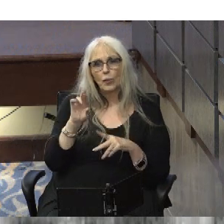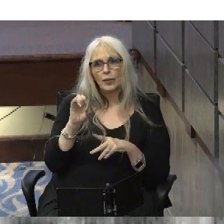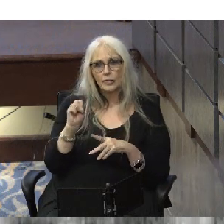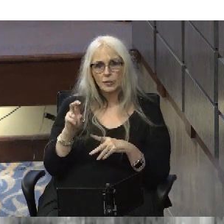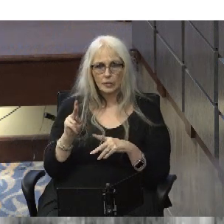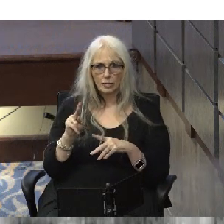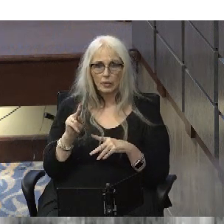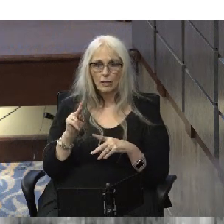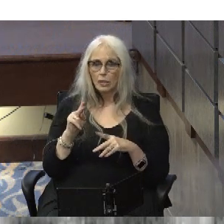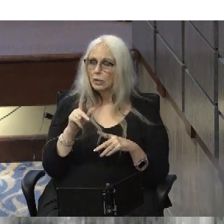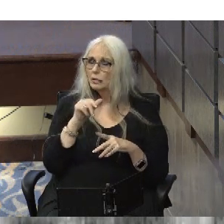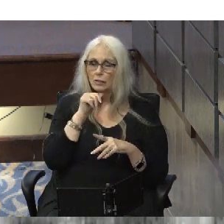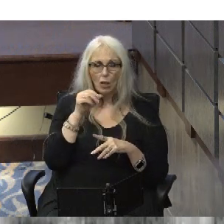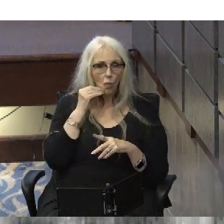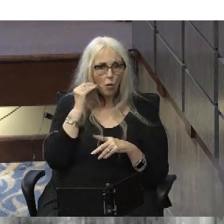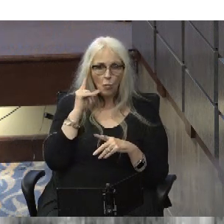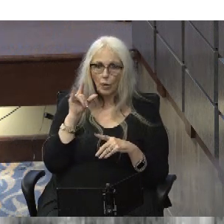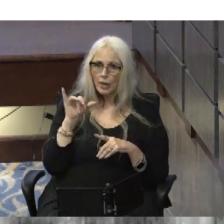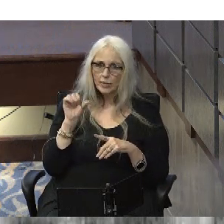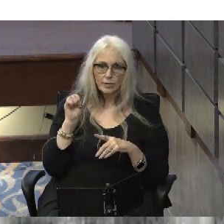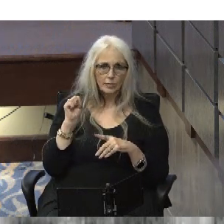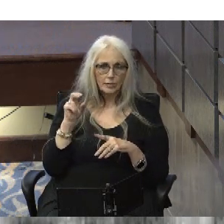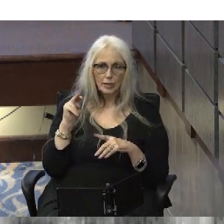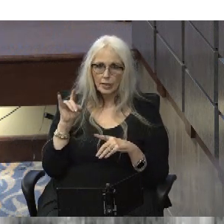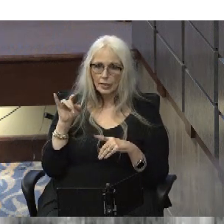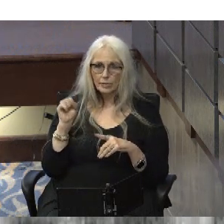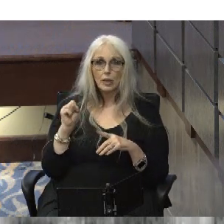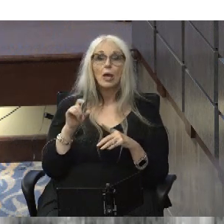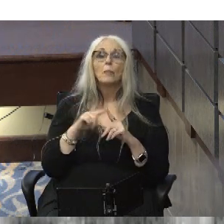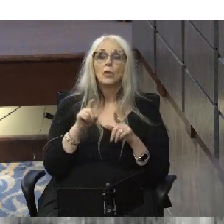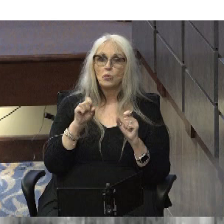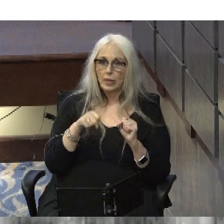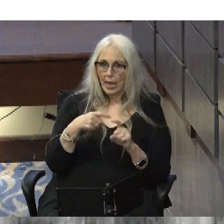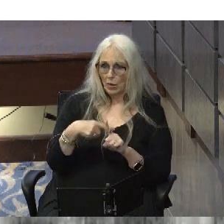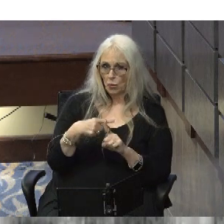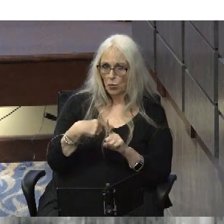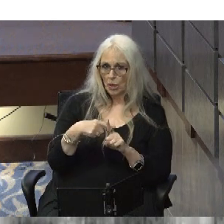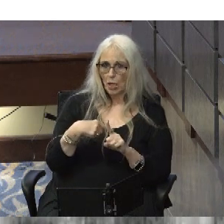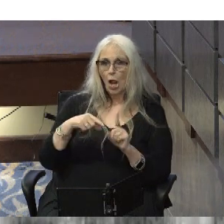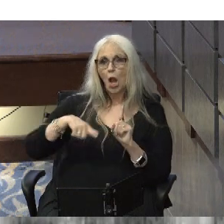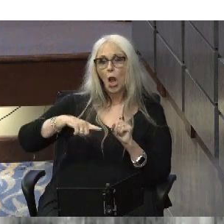So this is not for homelessness, this is individuals who can rent, but at lower